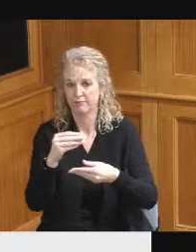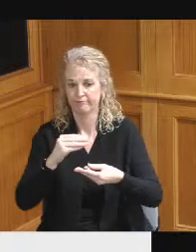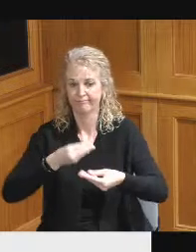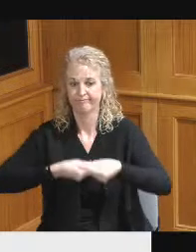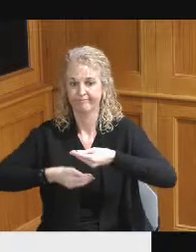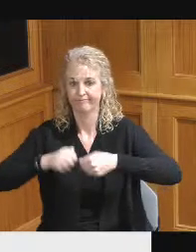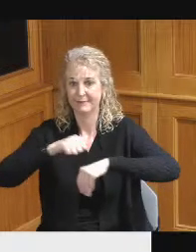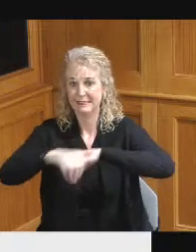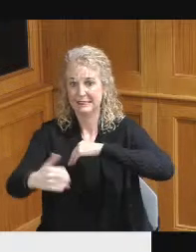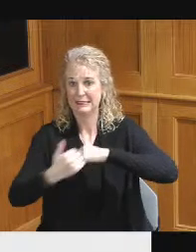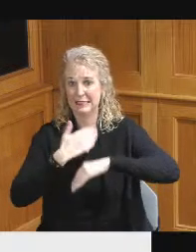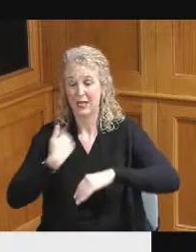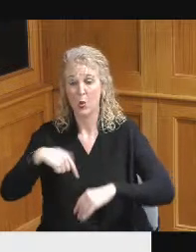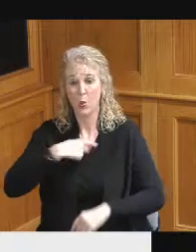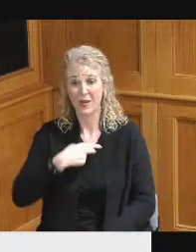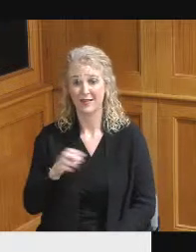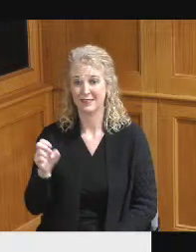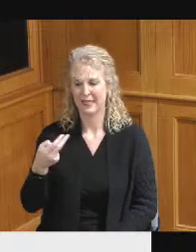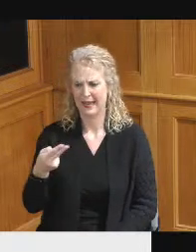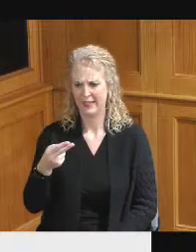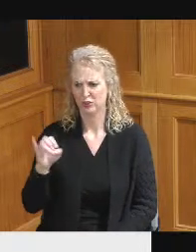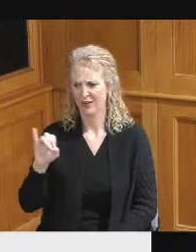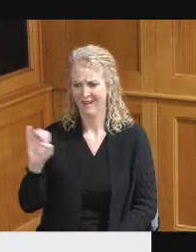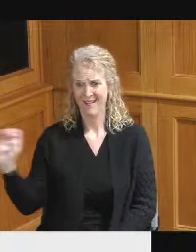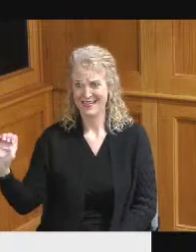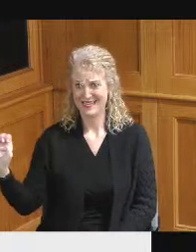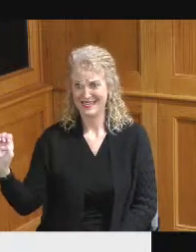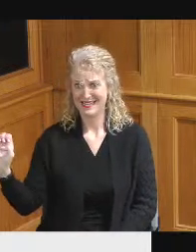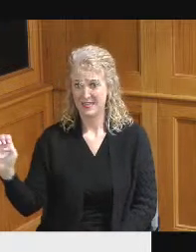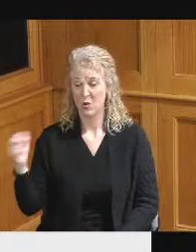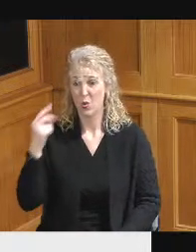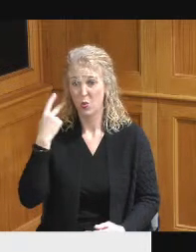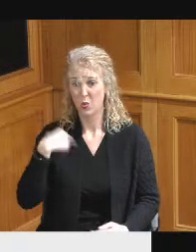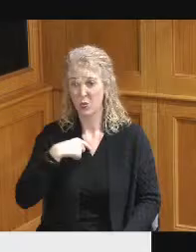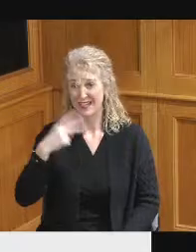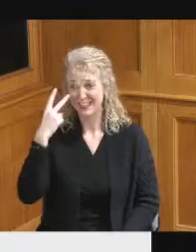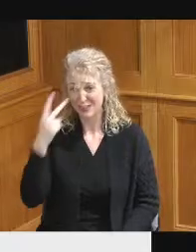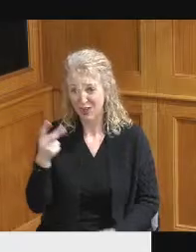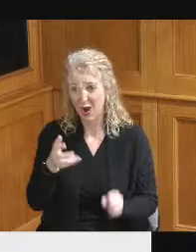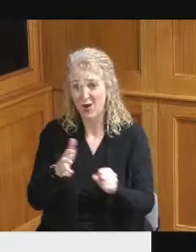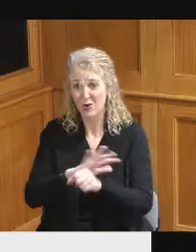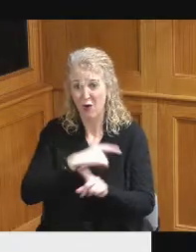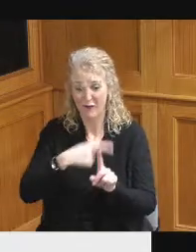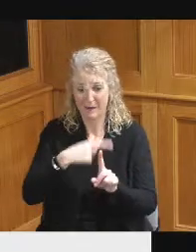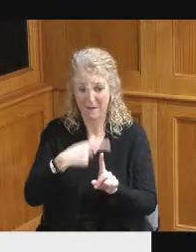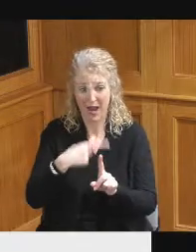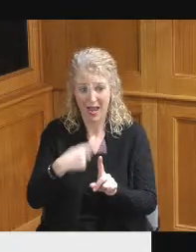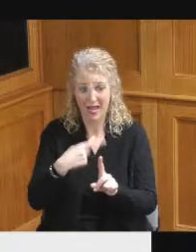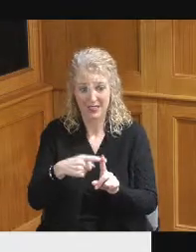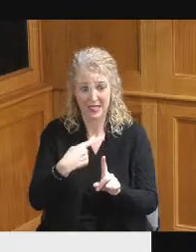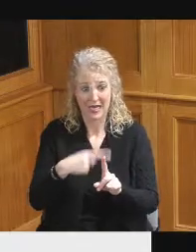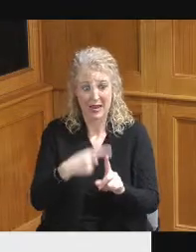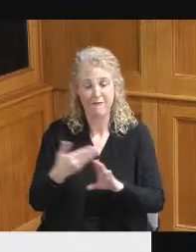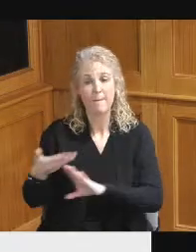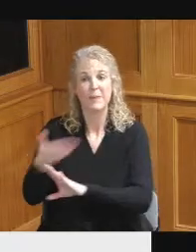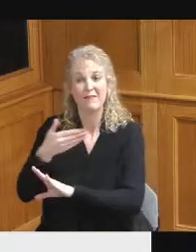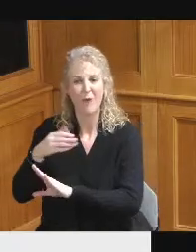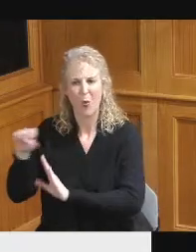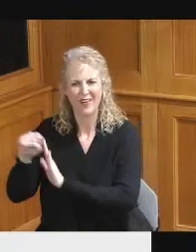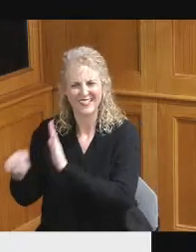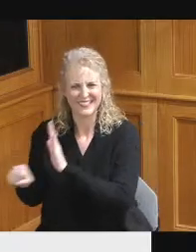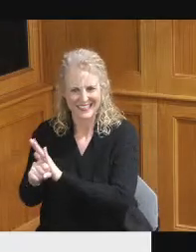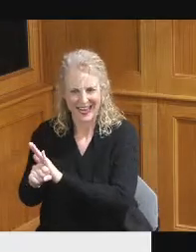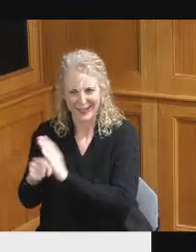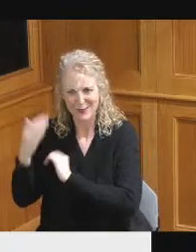we were the HIE in Southwest Ohio. We had COVID positivity rates far before the state knew what was going on. And we want to maintain